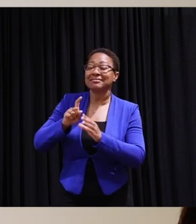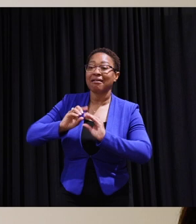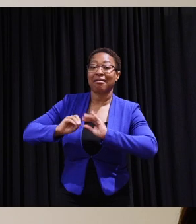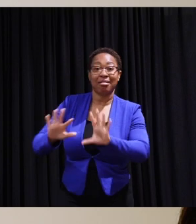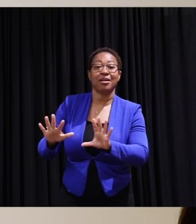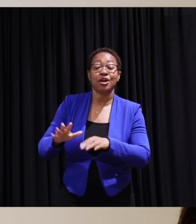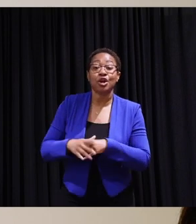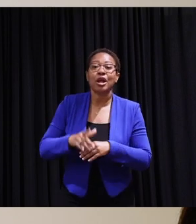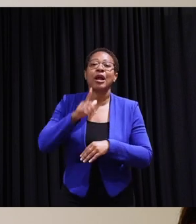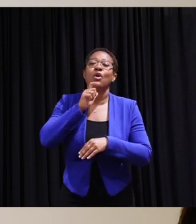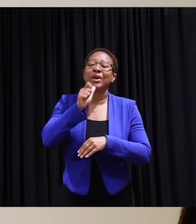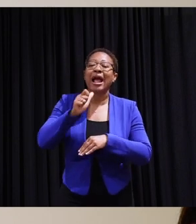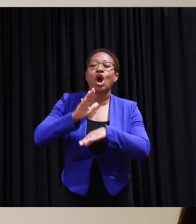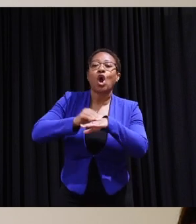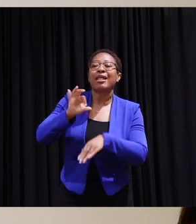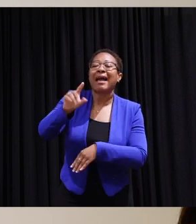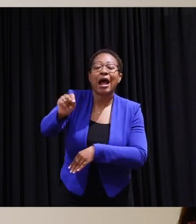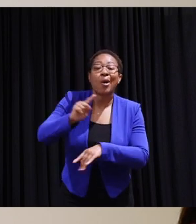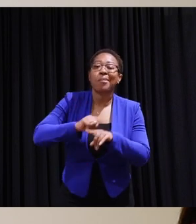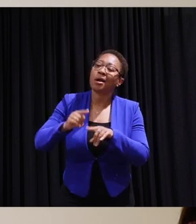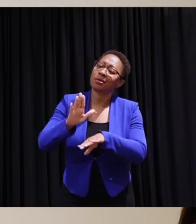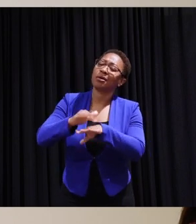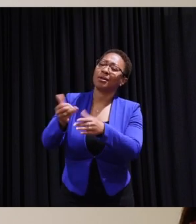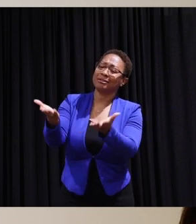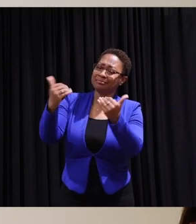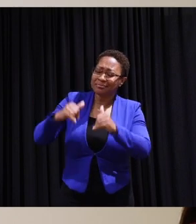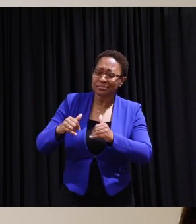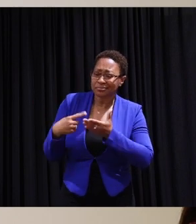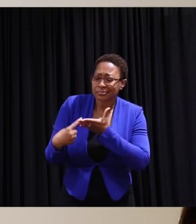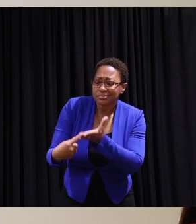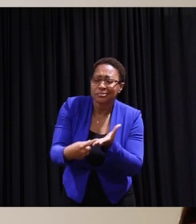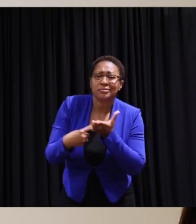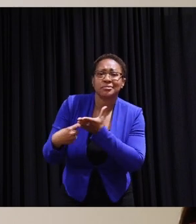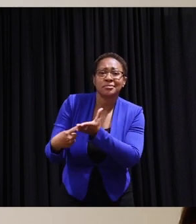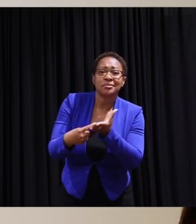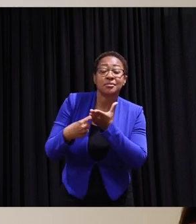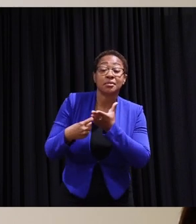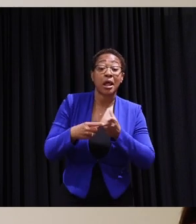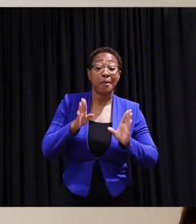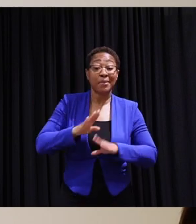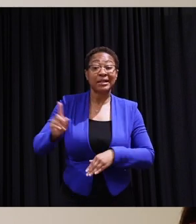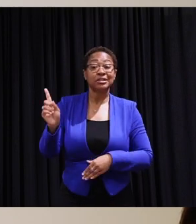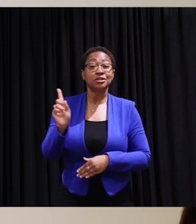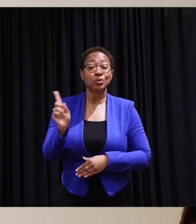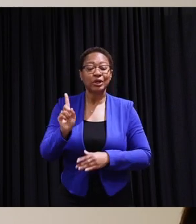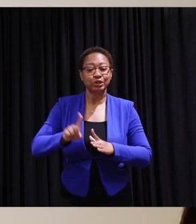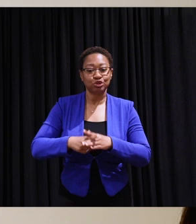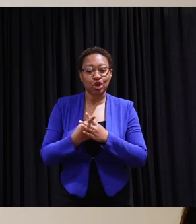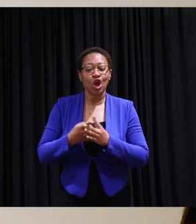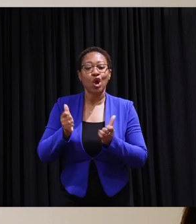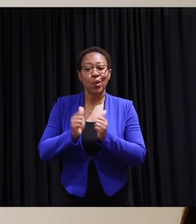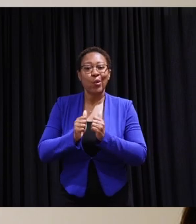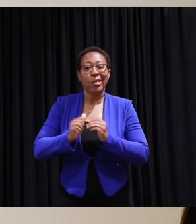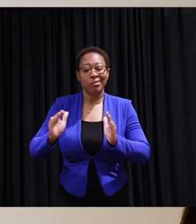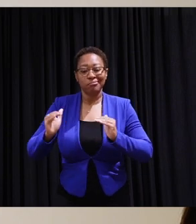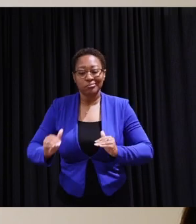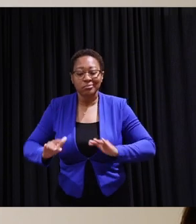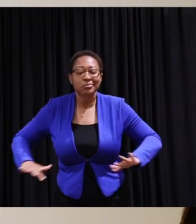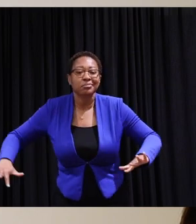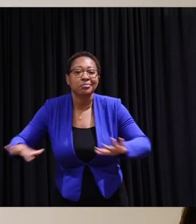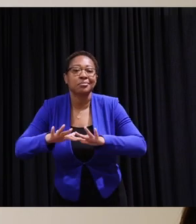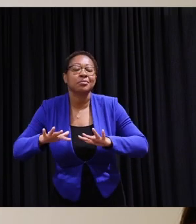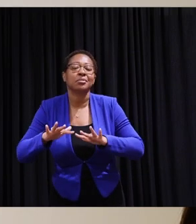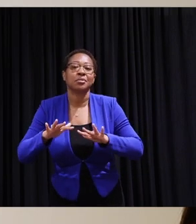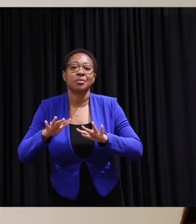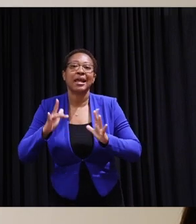you out. We're making sure that we start the planning at the ground so that everyone is involved in the decision, that you have a voice, and